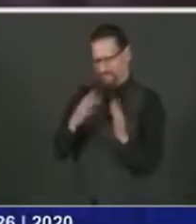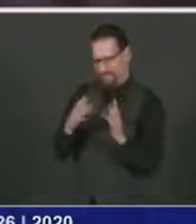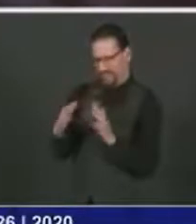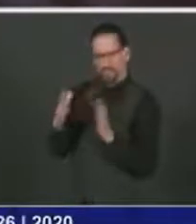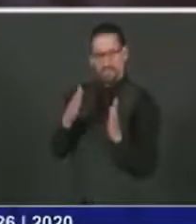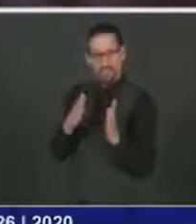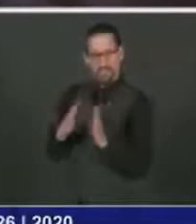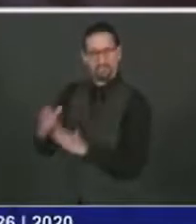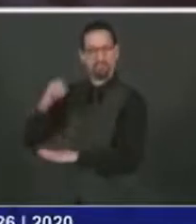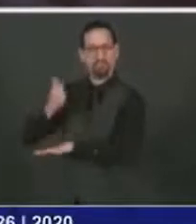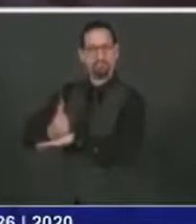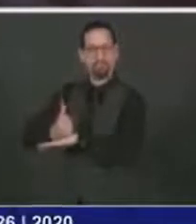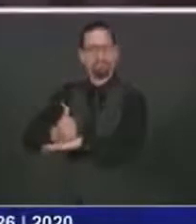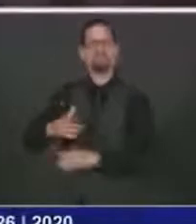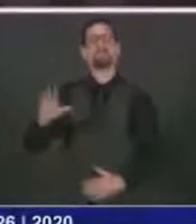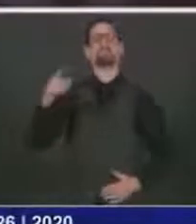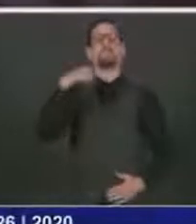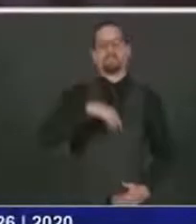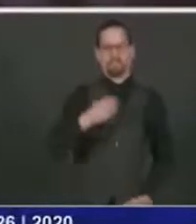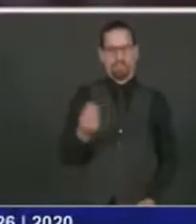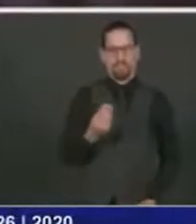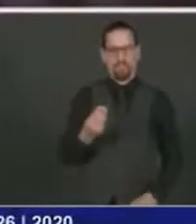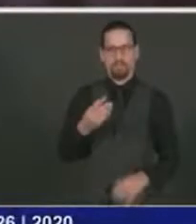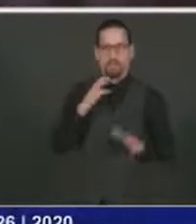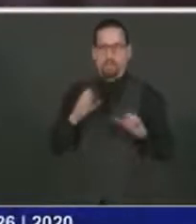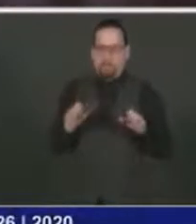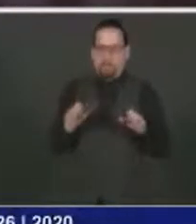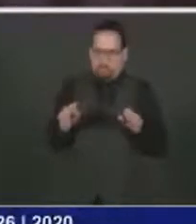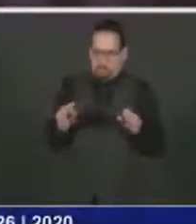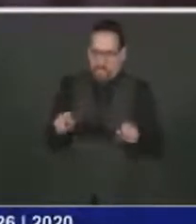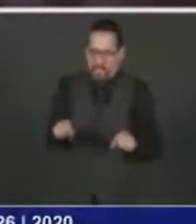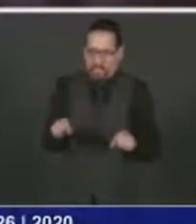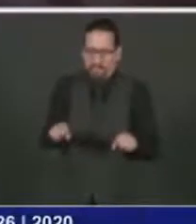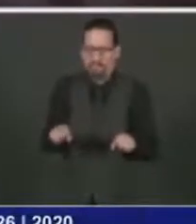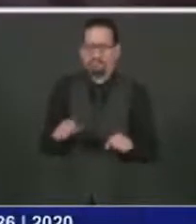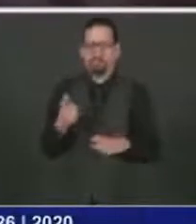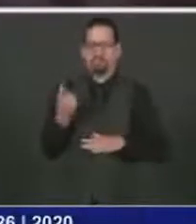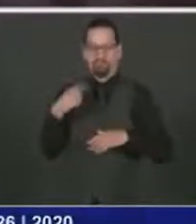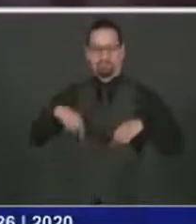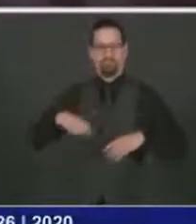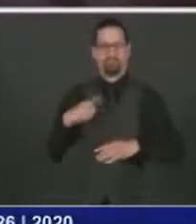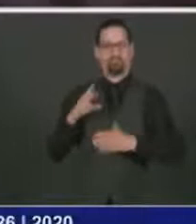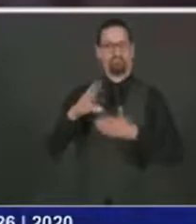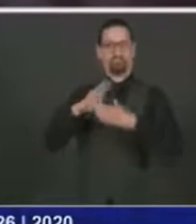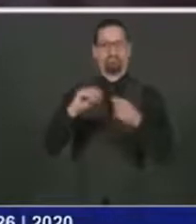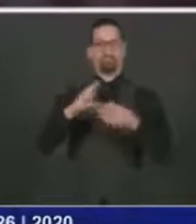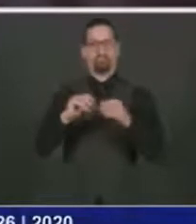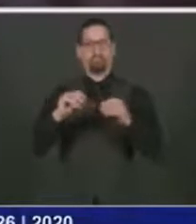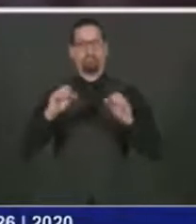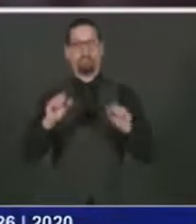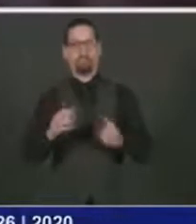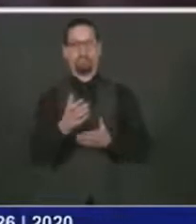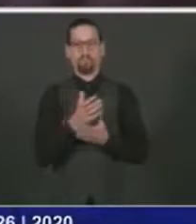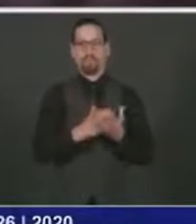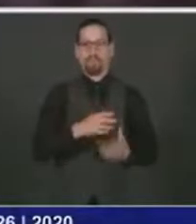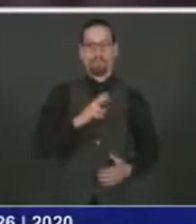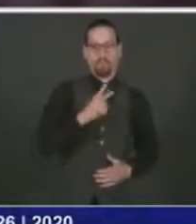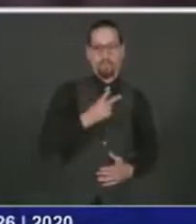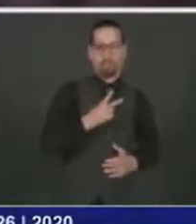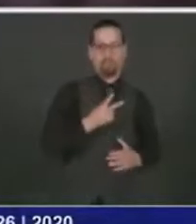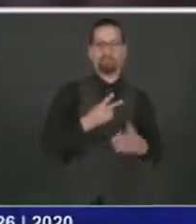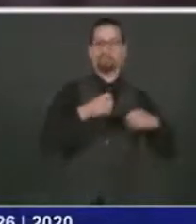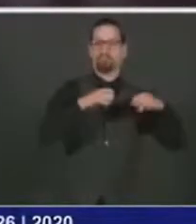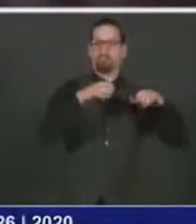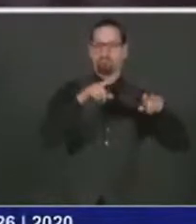yes, Monday, it's likely possible that I will come up here and say phase 2 begins Tuesday. Excuse me, phase